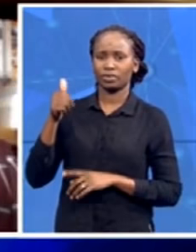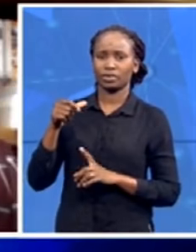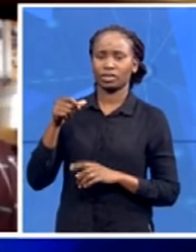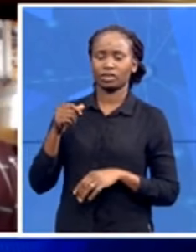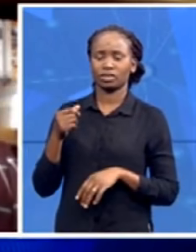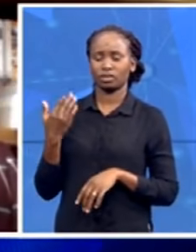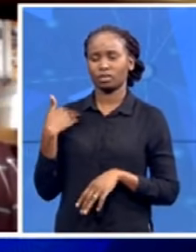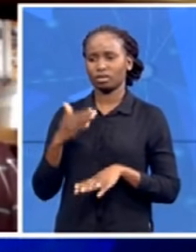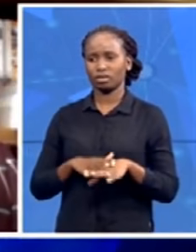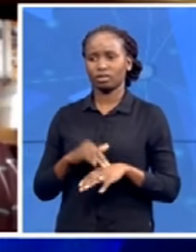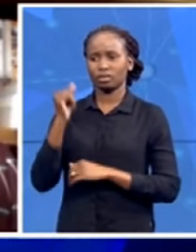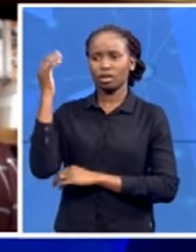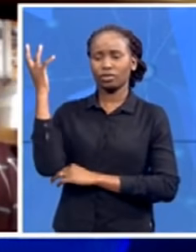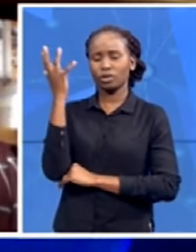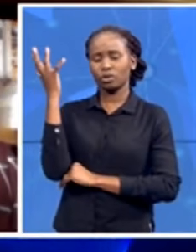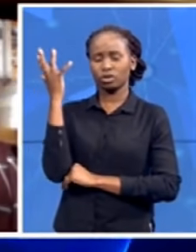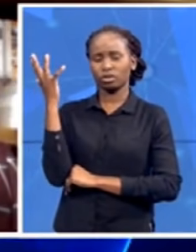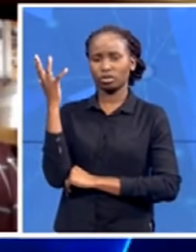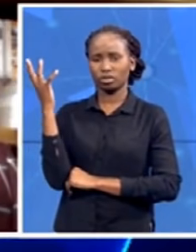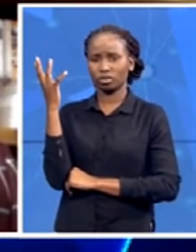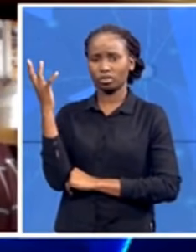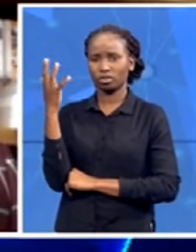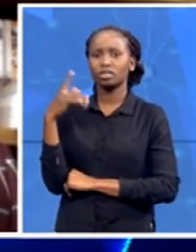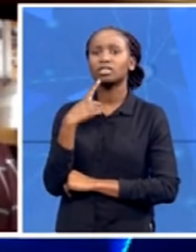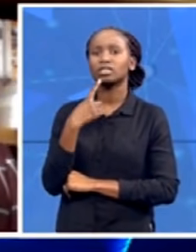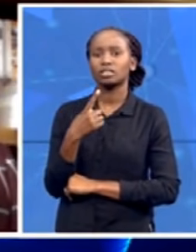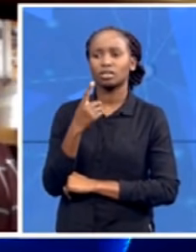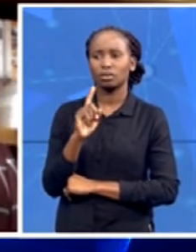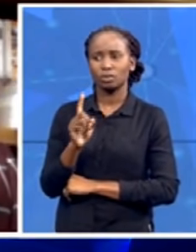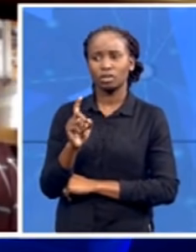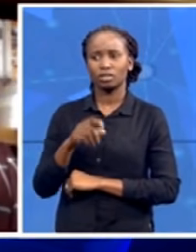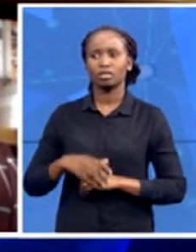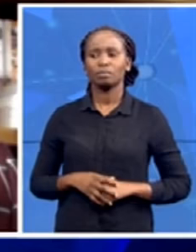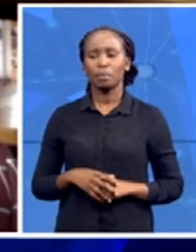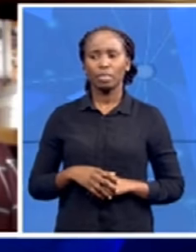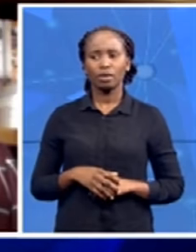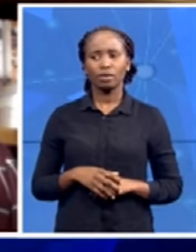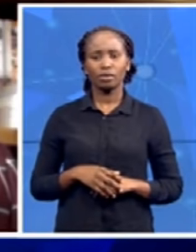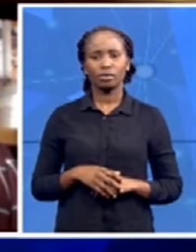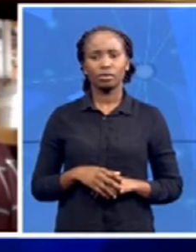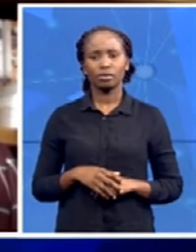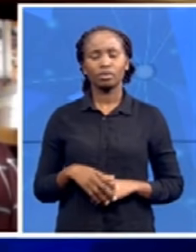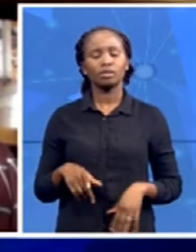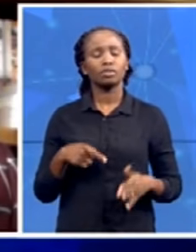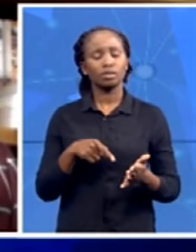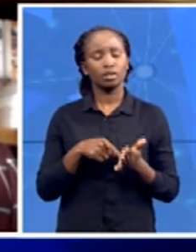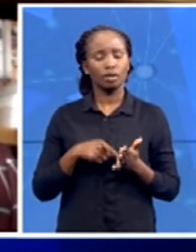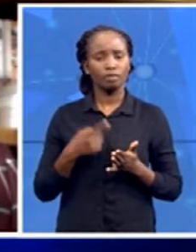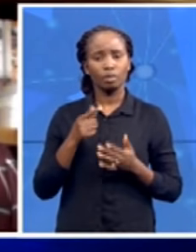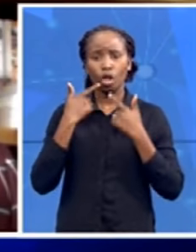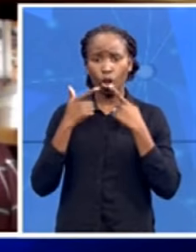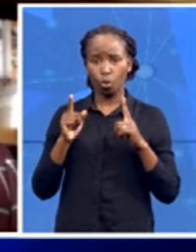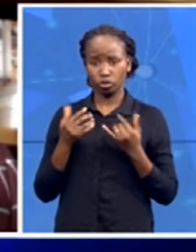that they lack depth. So, first of all, before we get to the ANC manifesto that will be launched later on this afternoon, what do you make of the